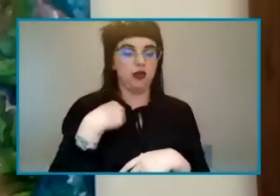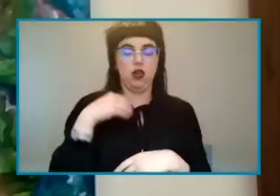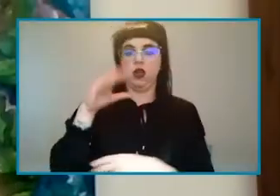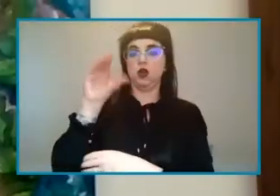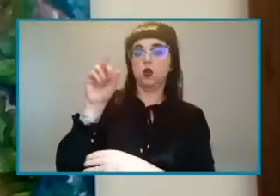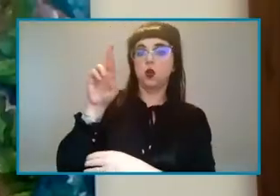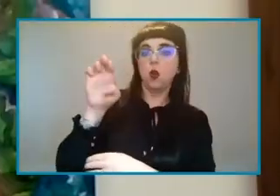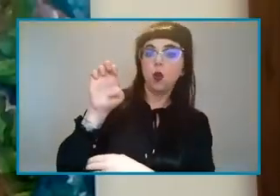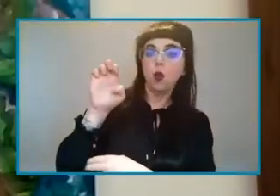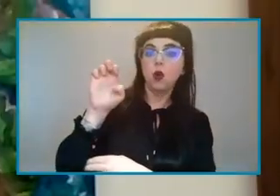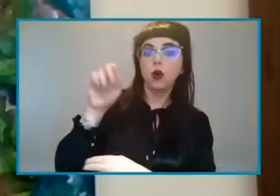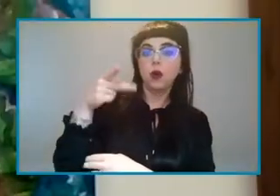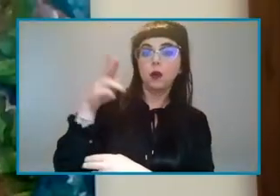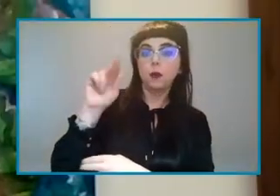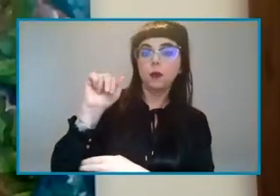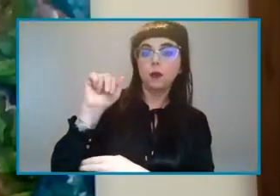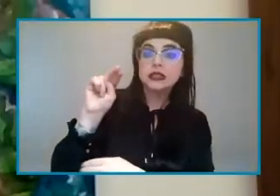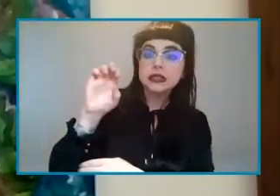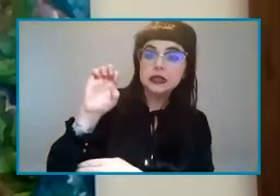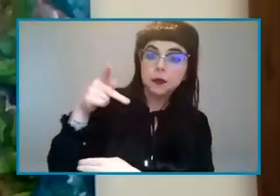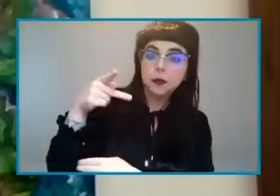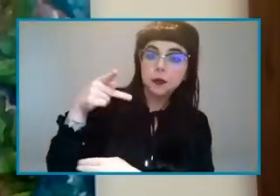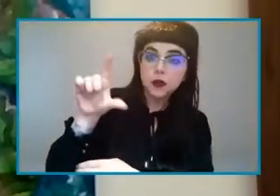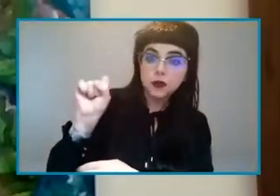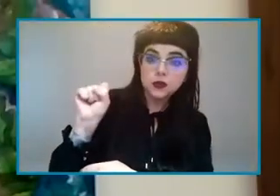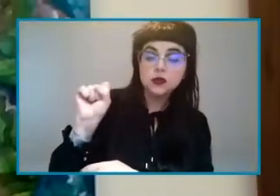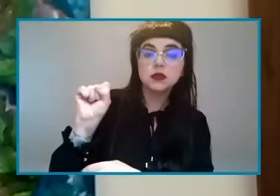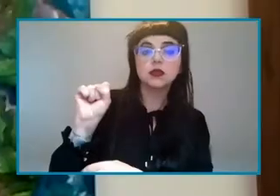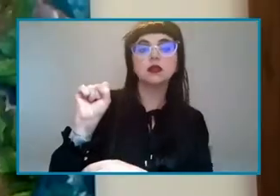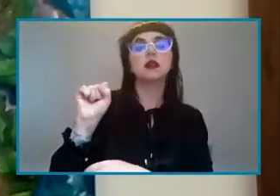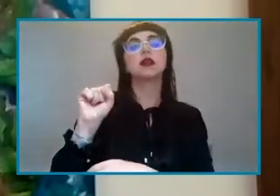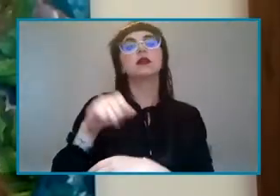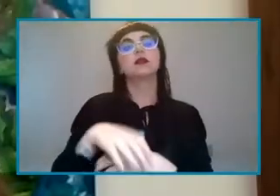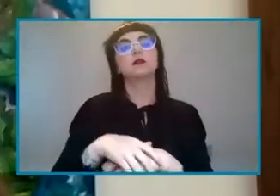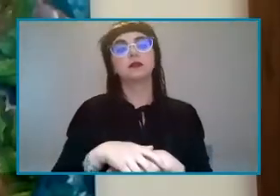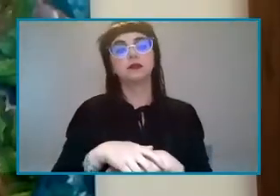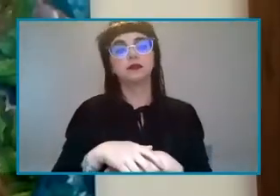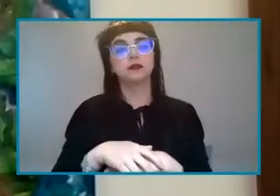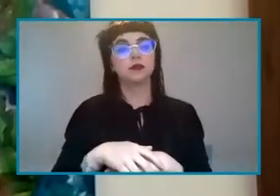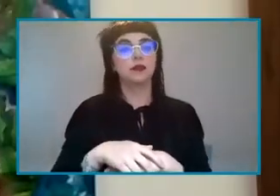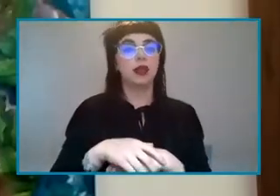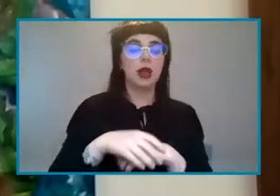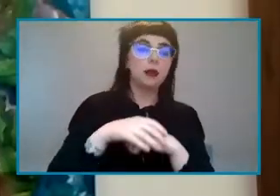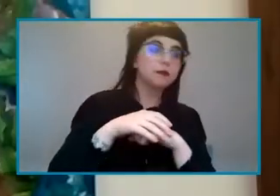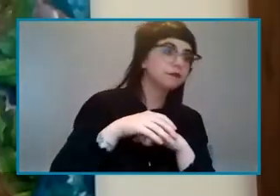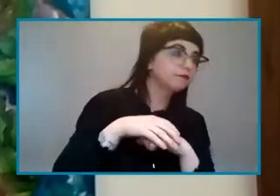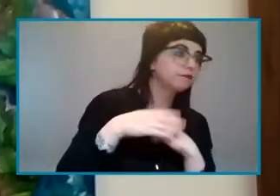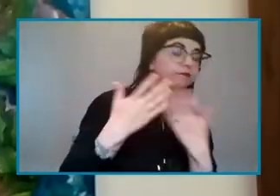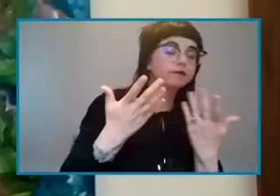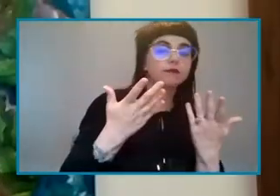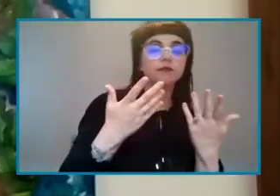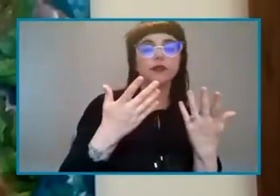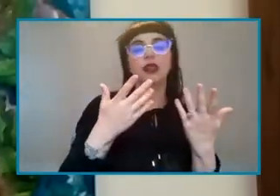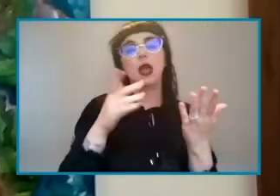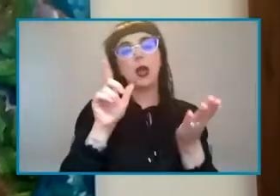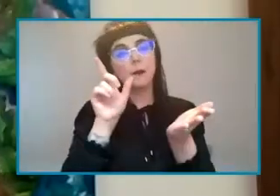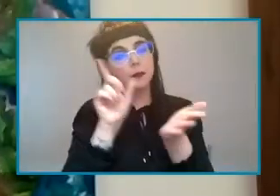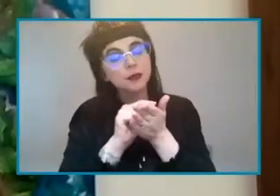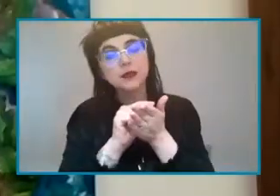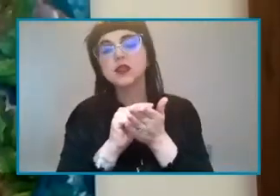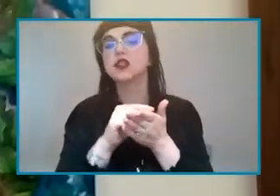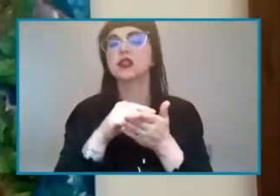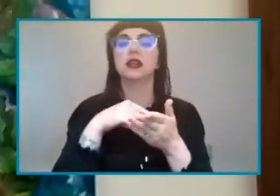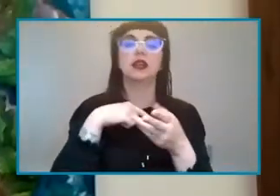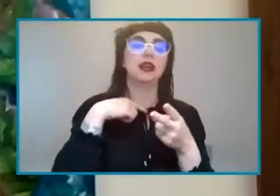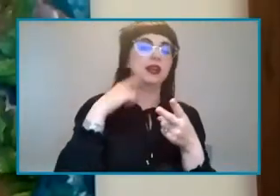integral in every part of our programming and publishing and those aspects of it, that every logic model will have certain pieces